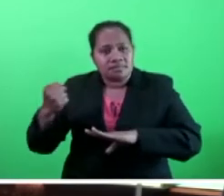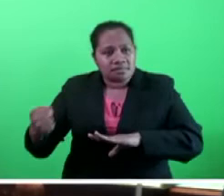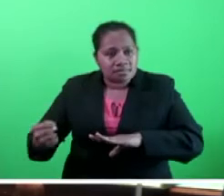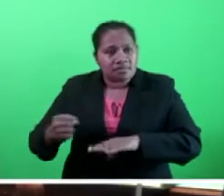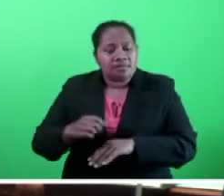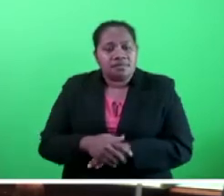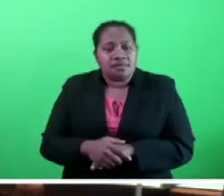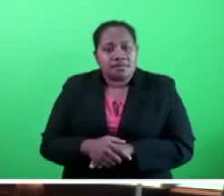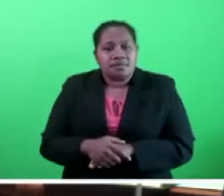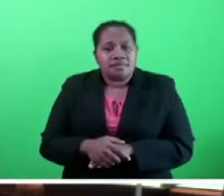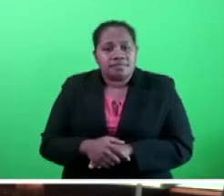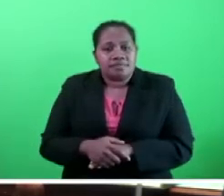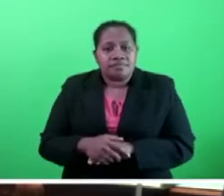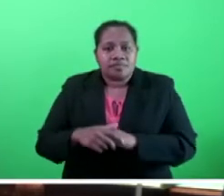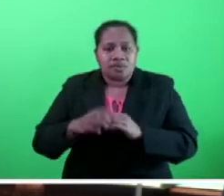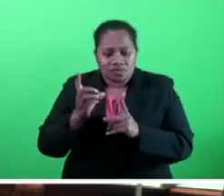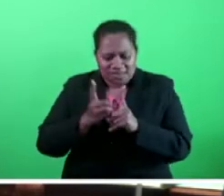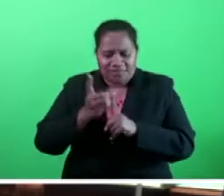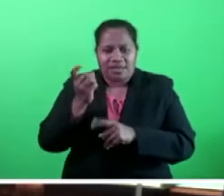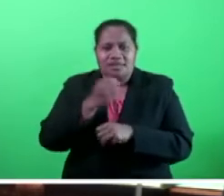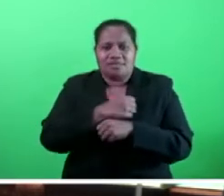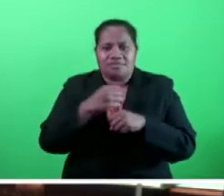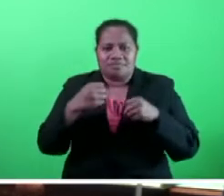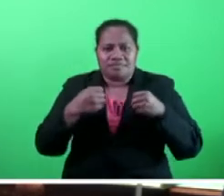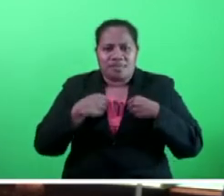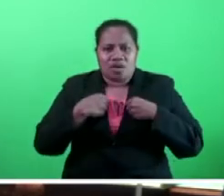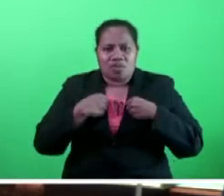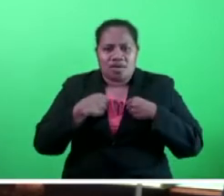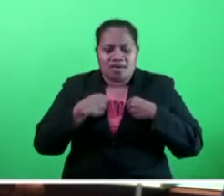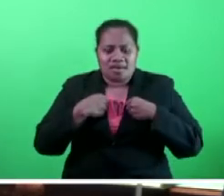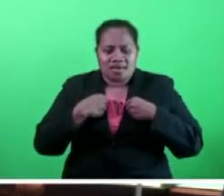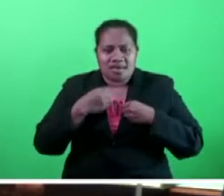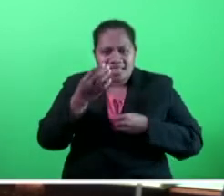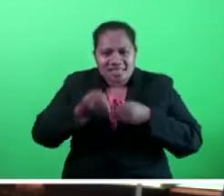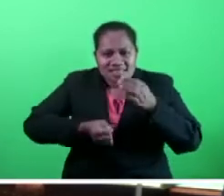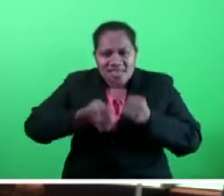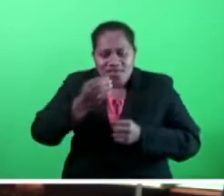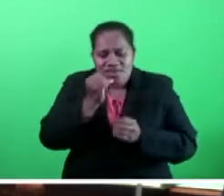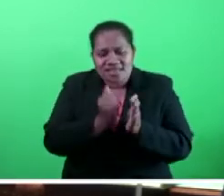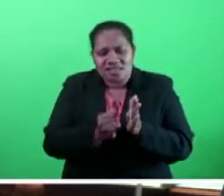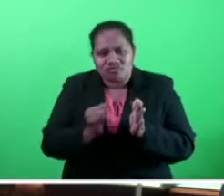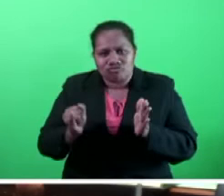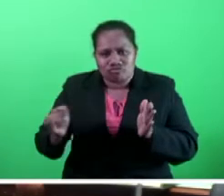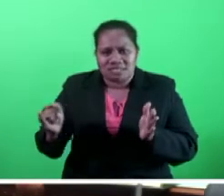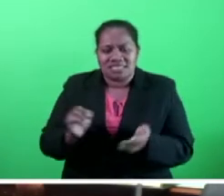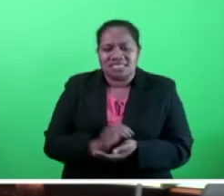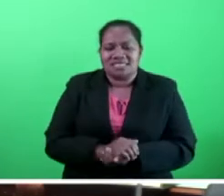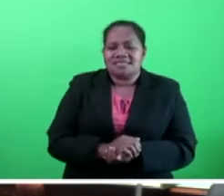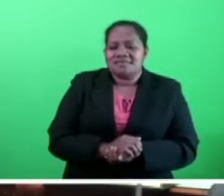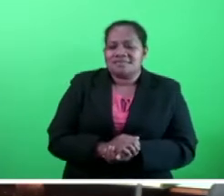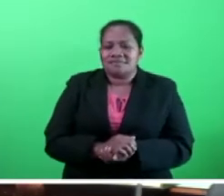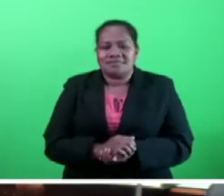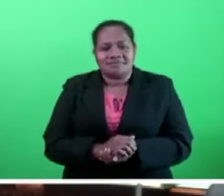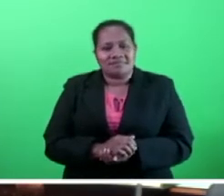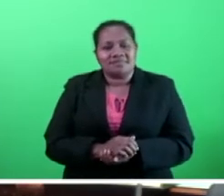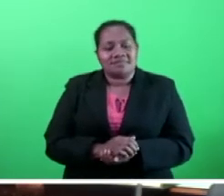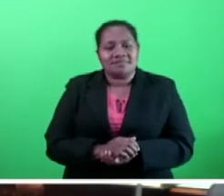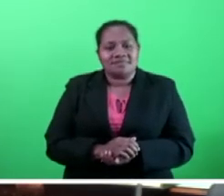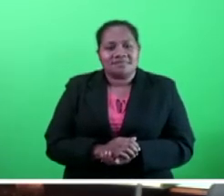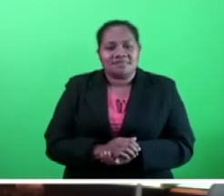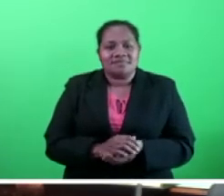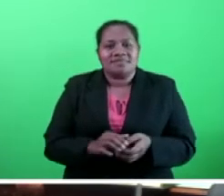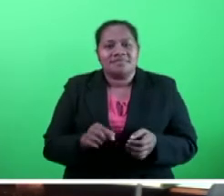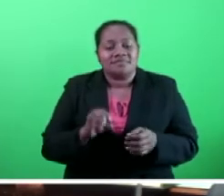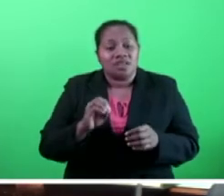to assist us in developing our dairy industry. Mr. Speaker, allow me now to shift my focus to our beef industry. There has been